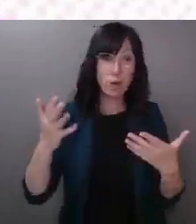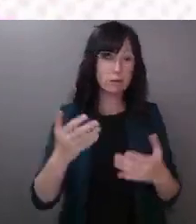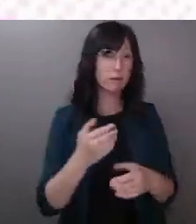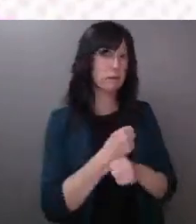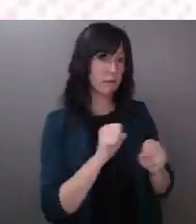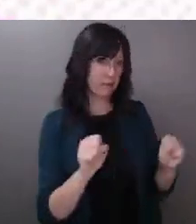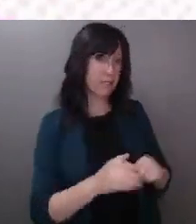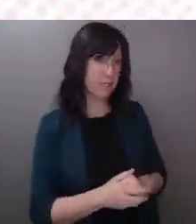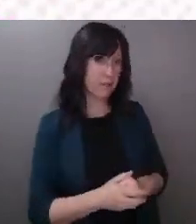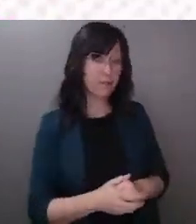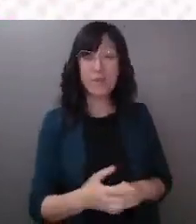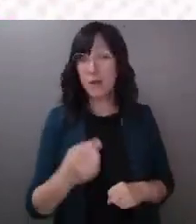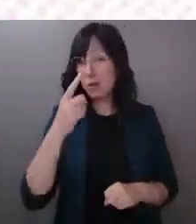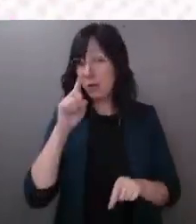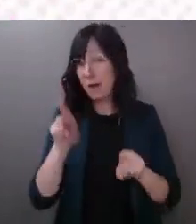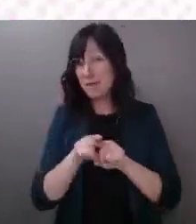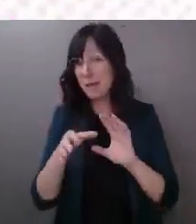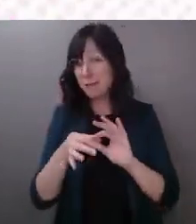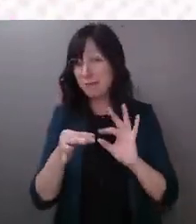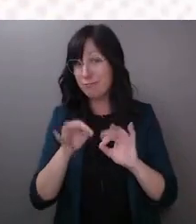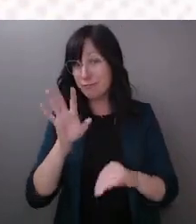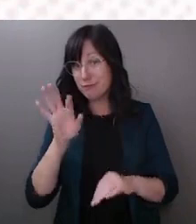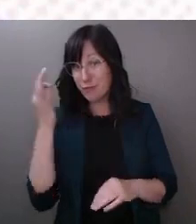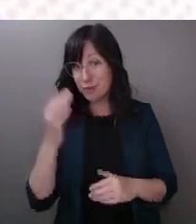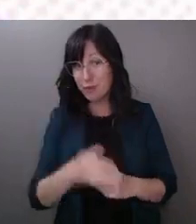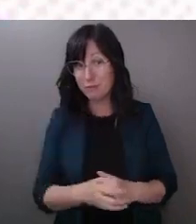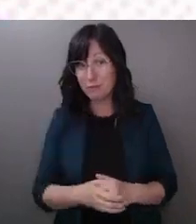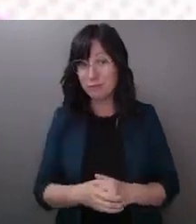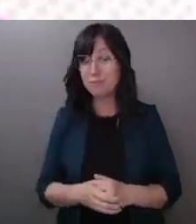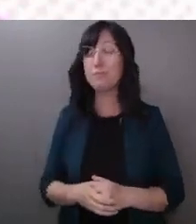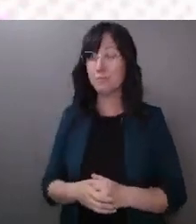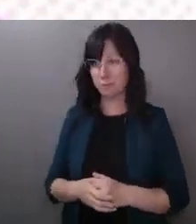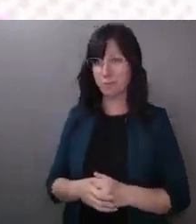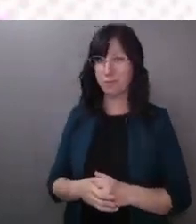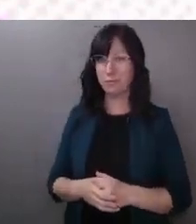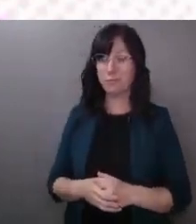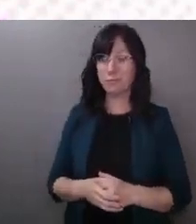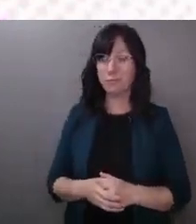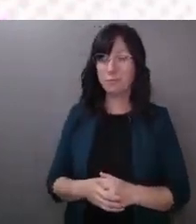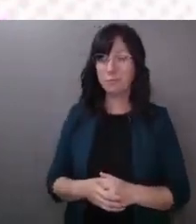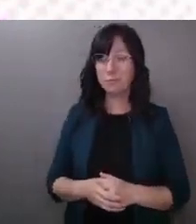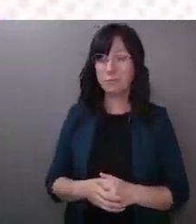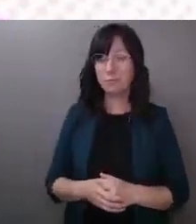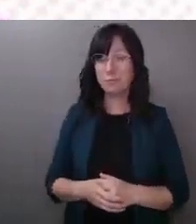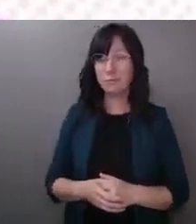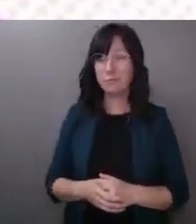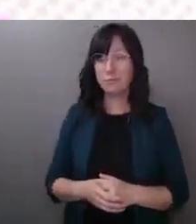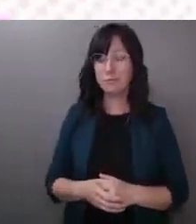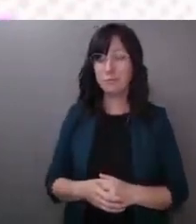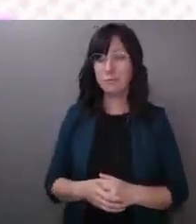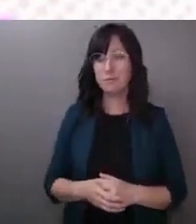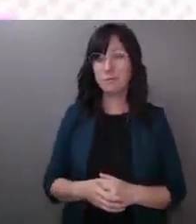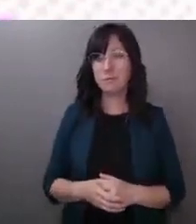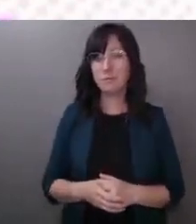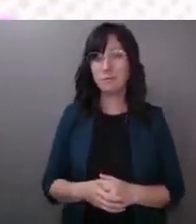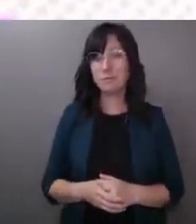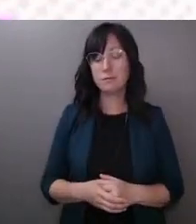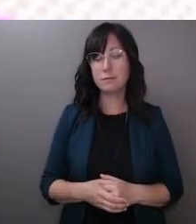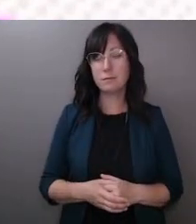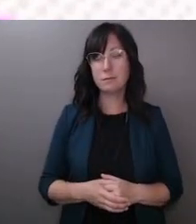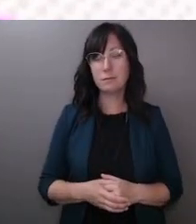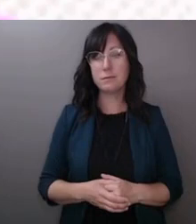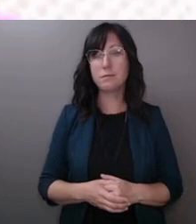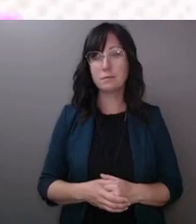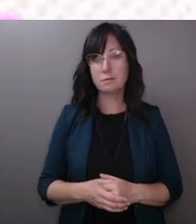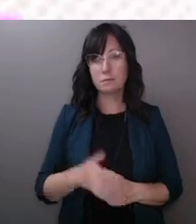en français, s'il vous plaît, cette réponse, s'il vous plaît? Absolument, ça me fait plaisir. Donc, dans un premier temps, il y aura toujours des First